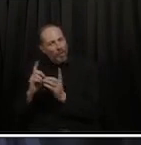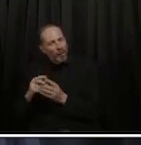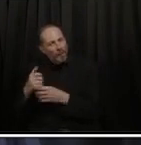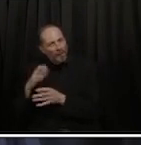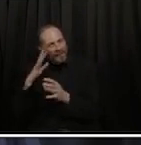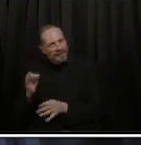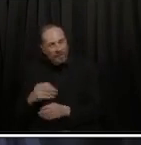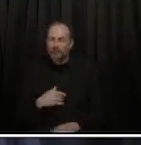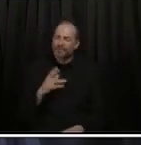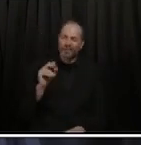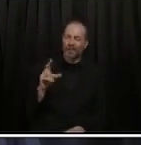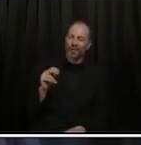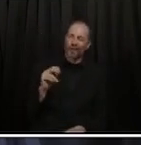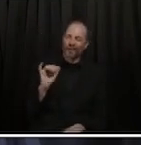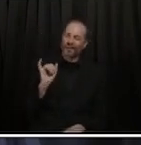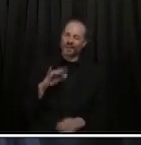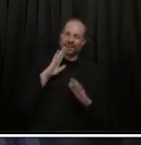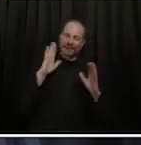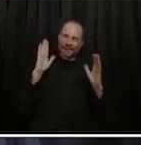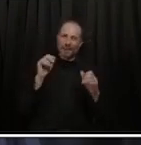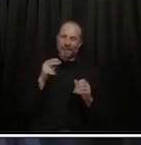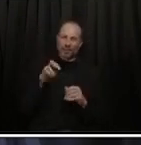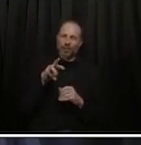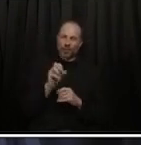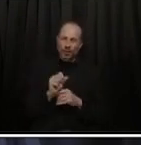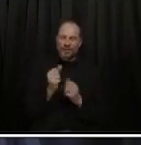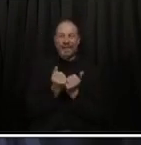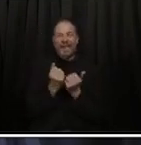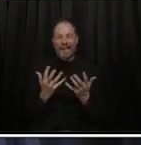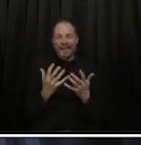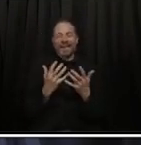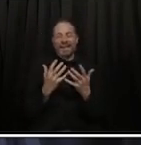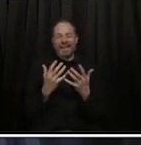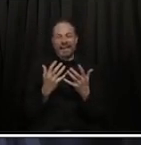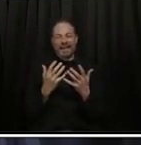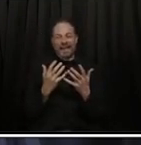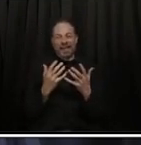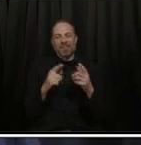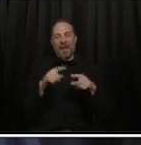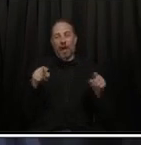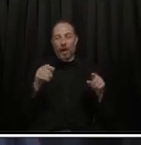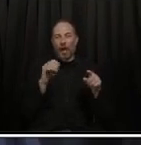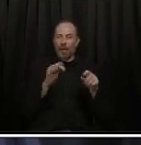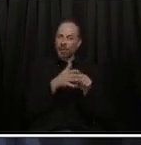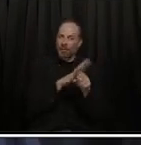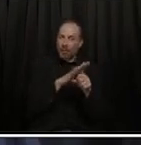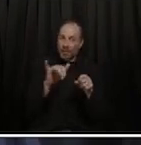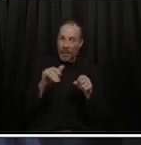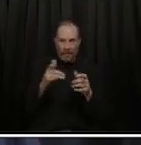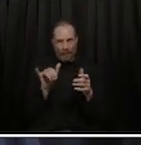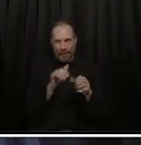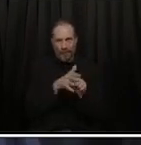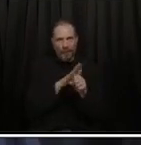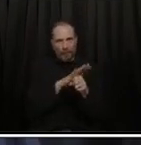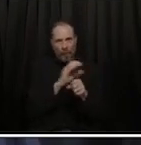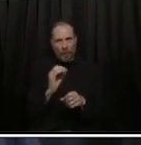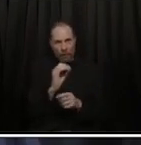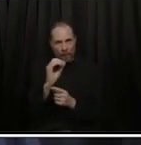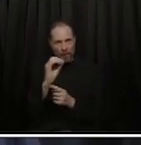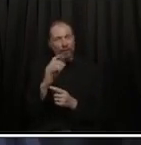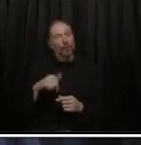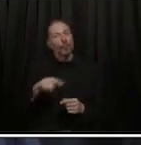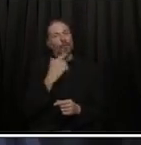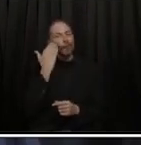this was expected news that any variant that is so prevalent in the world as the Omicron variant is. We knew it wasn't a matter